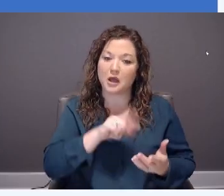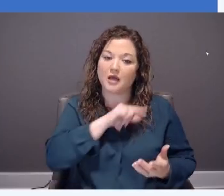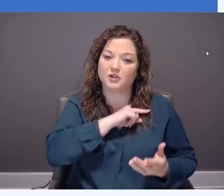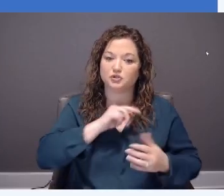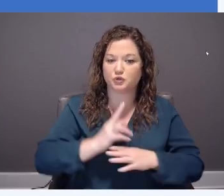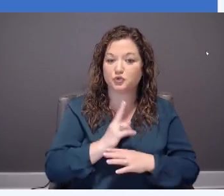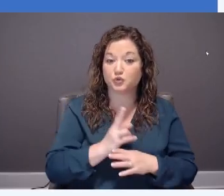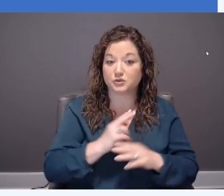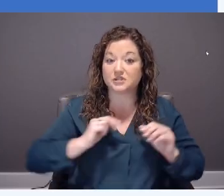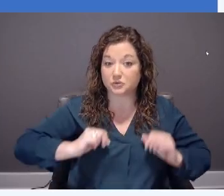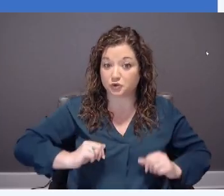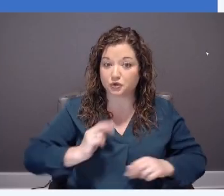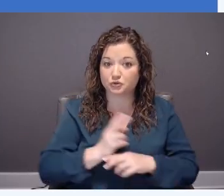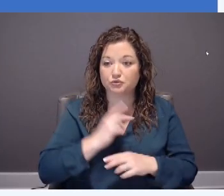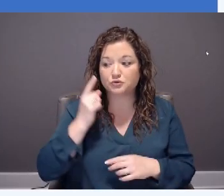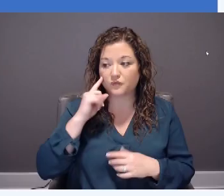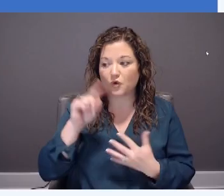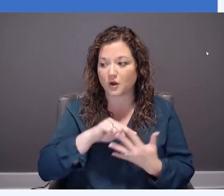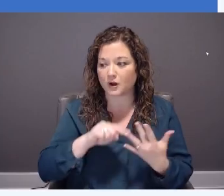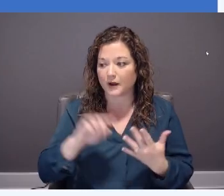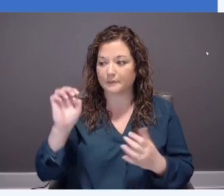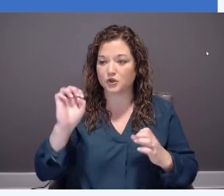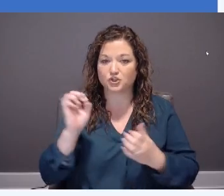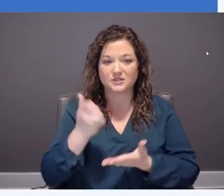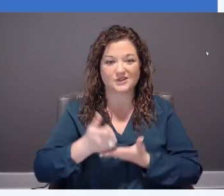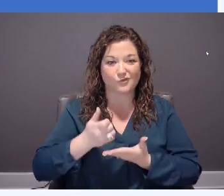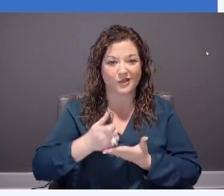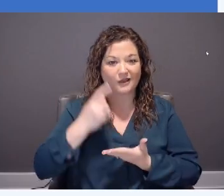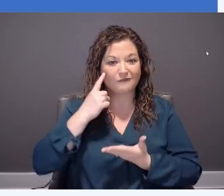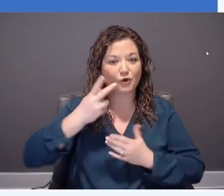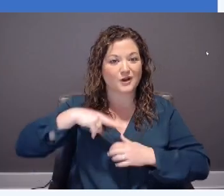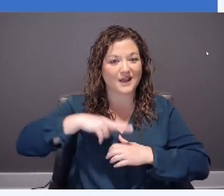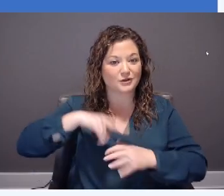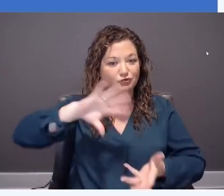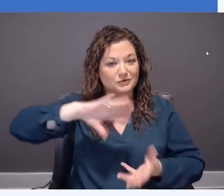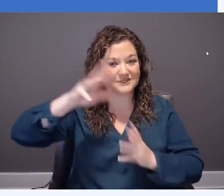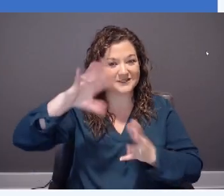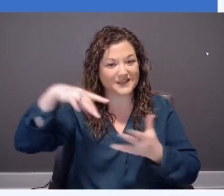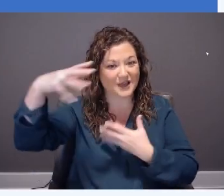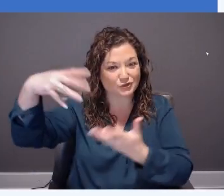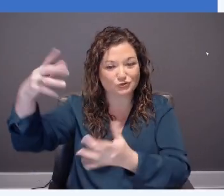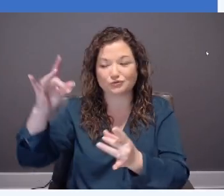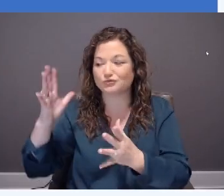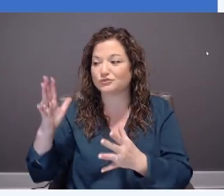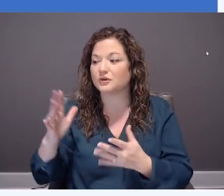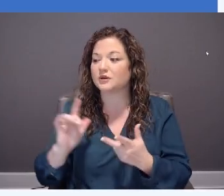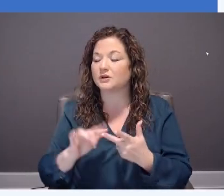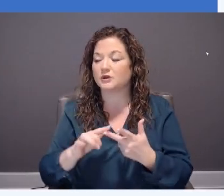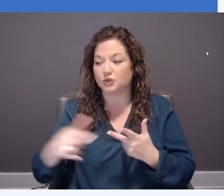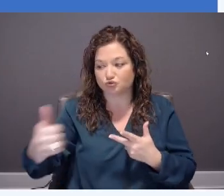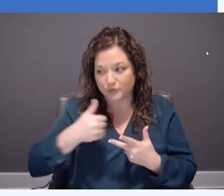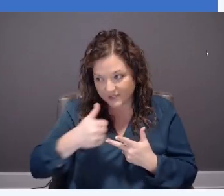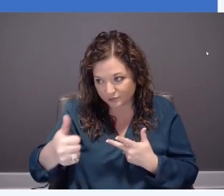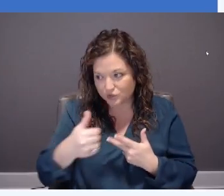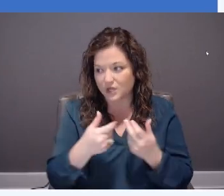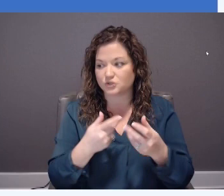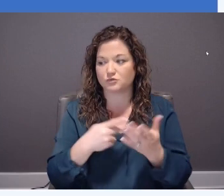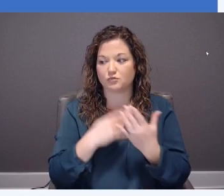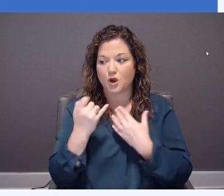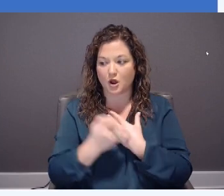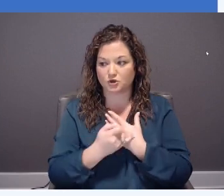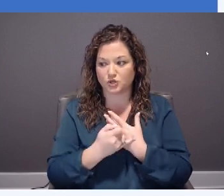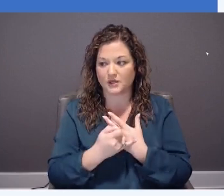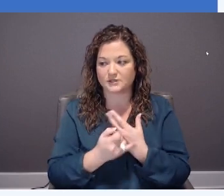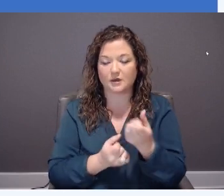include emergency relief for natural disasters, to support service transportation projects, and to support Title